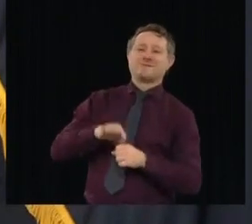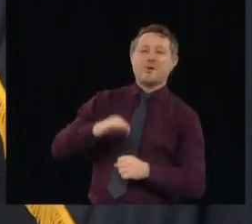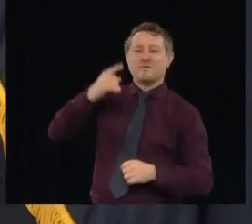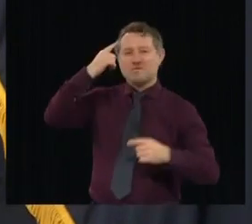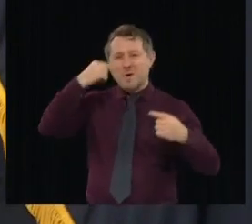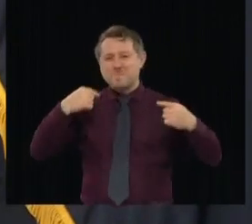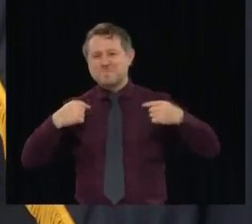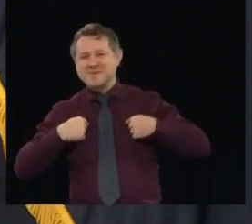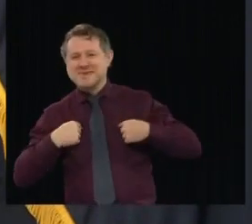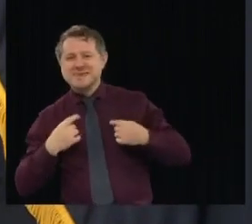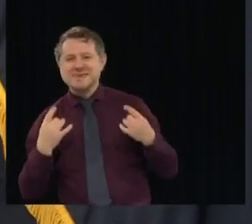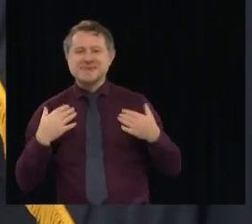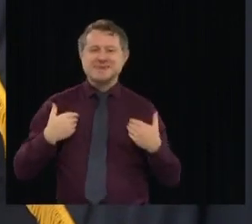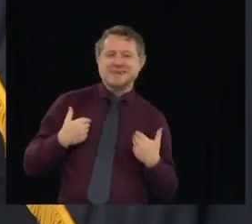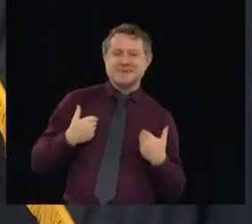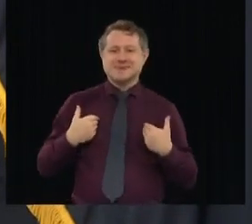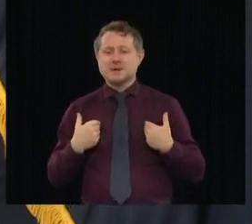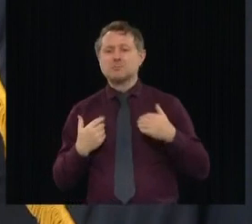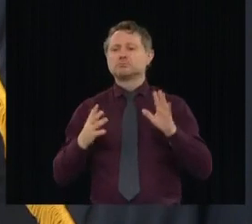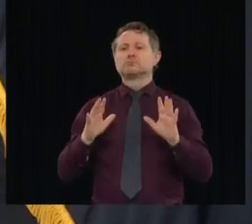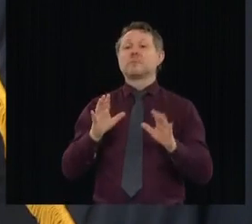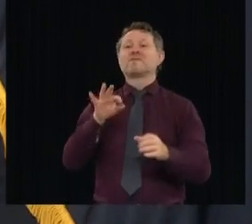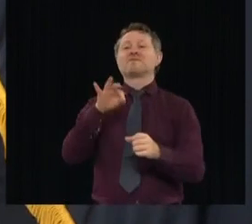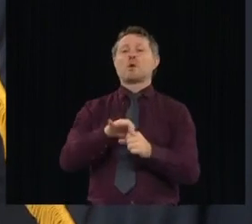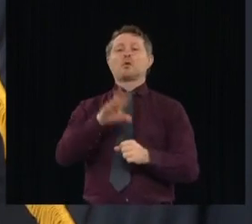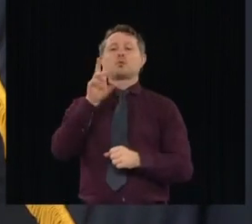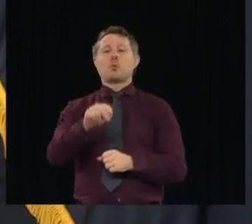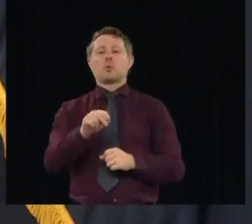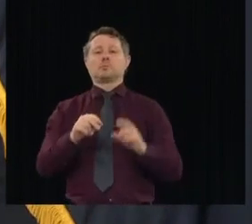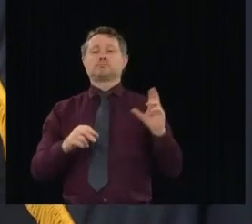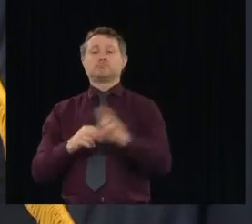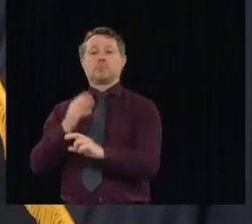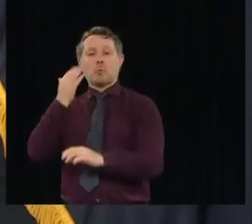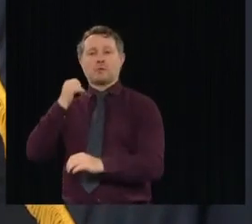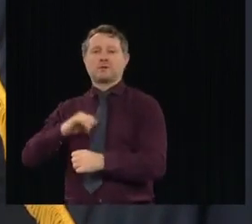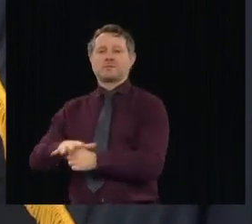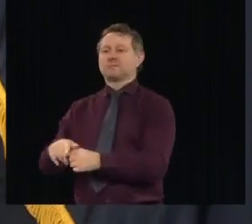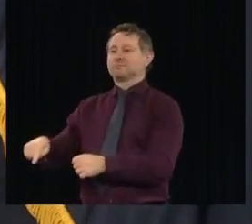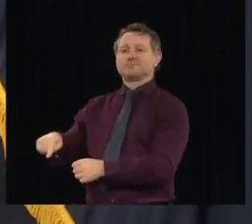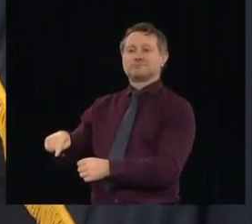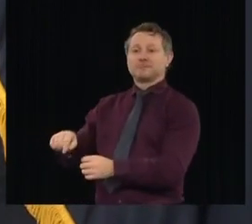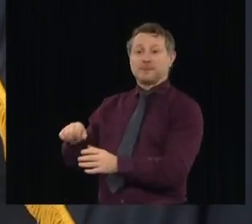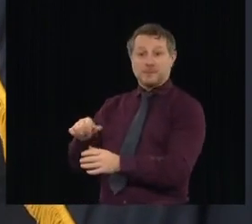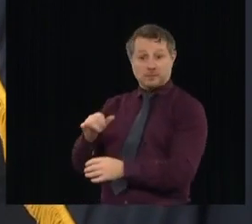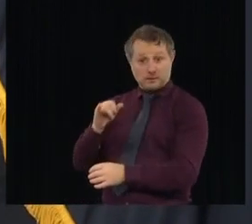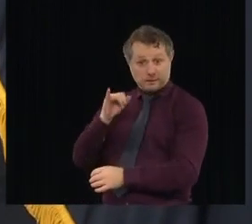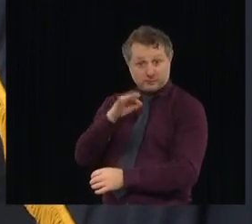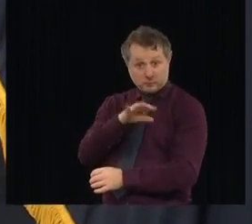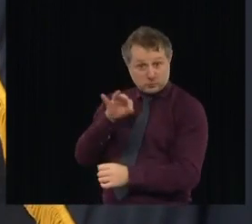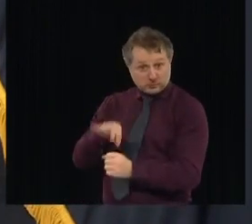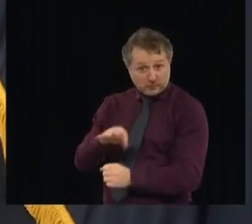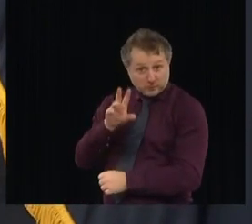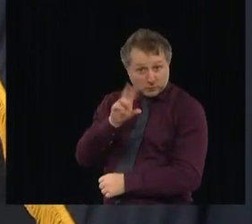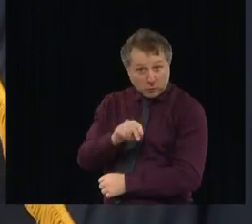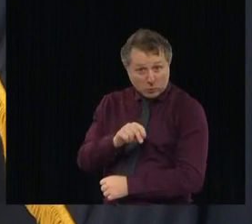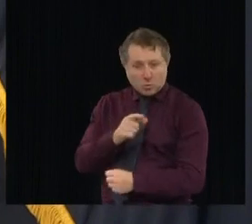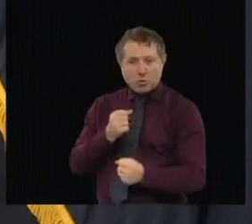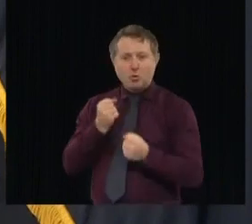for state and local governments, because they would have created a devastating circumstance in their